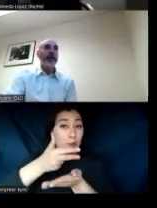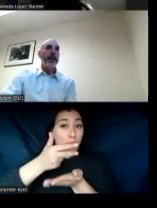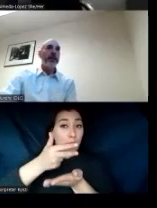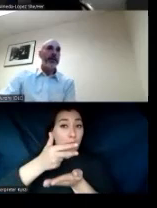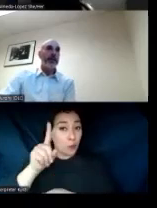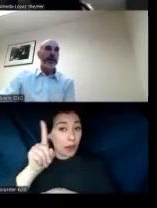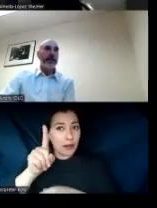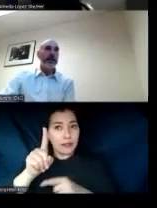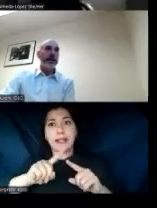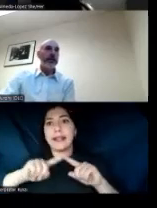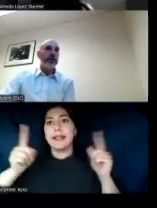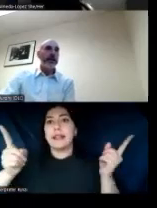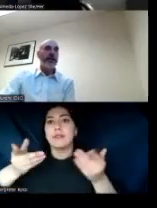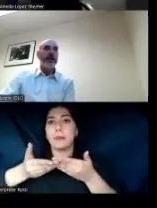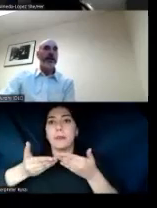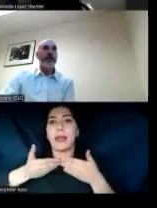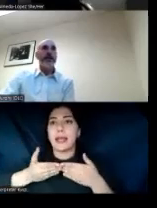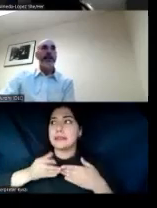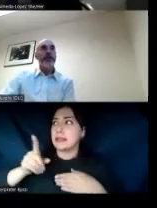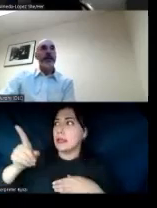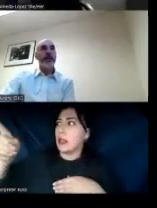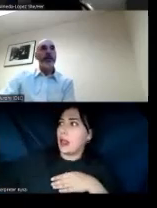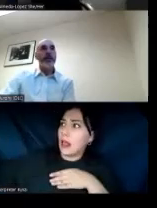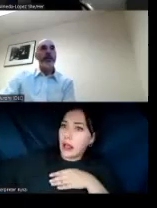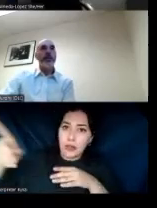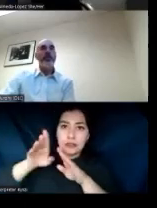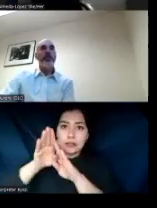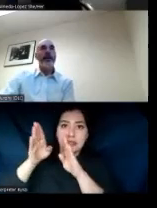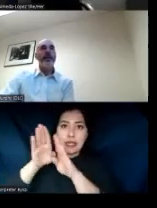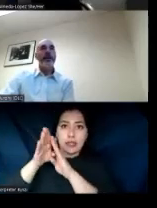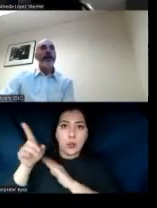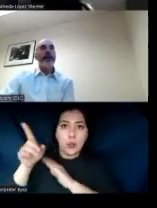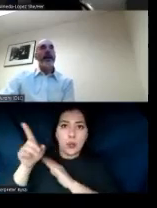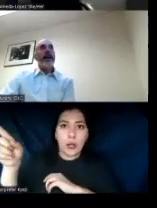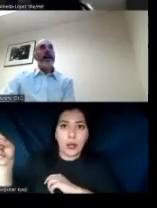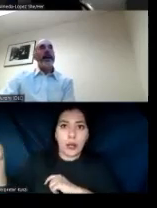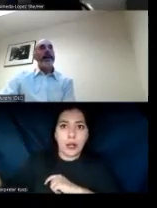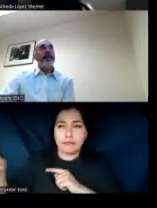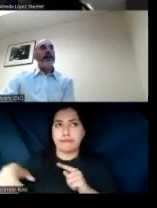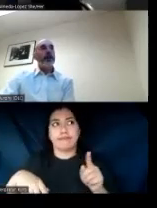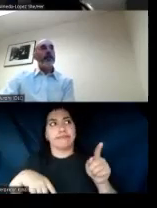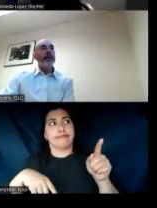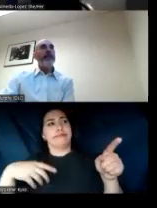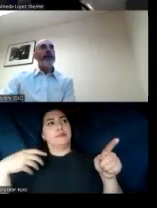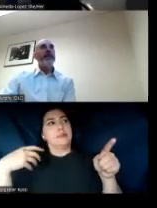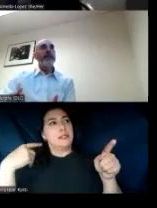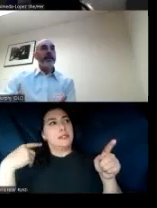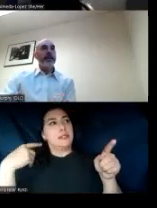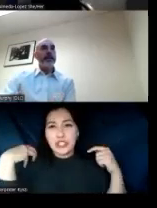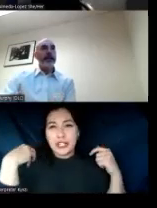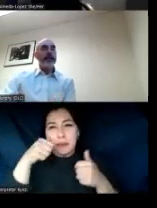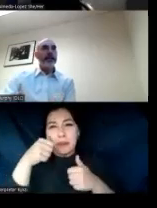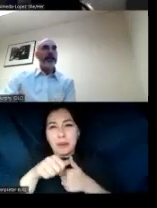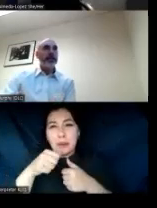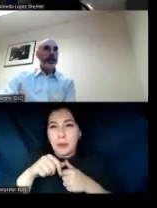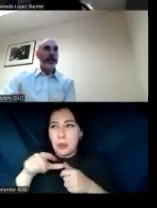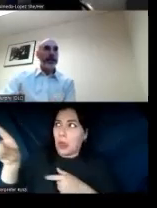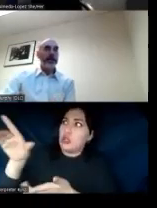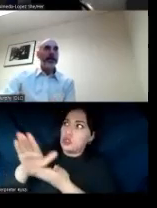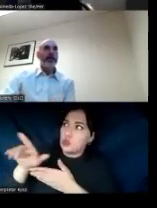different location than the entrance that's being used for the polling place. And if that's an